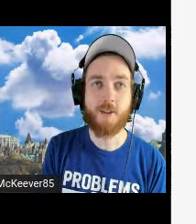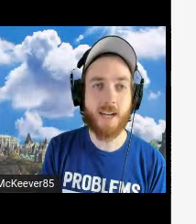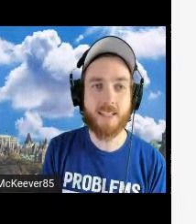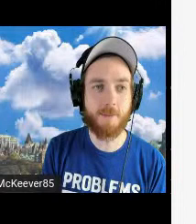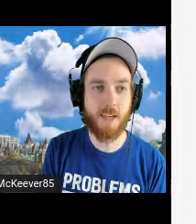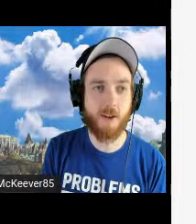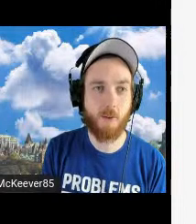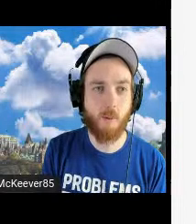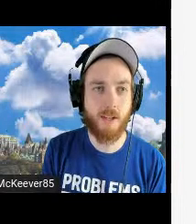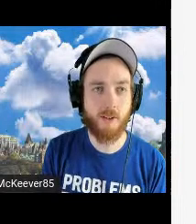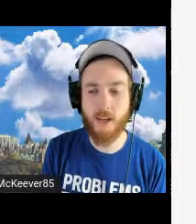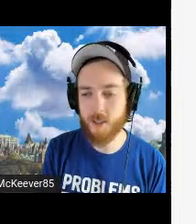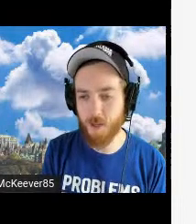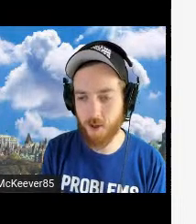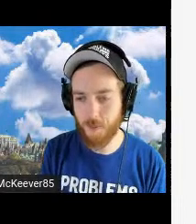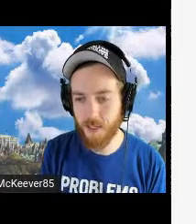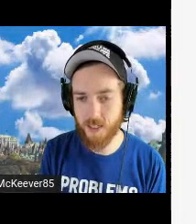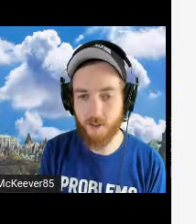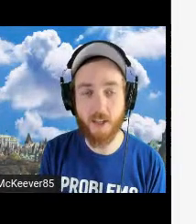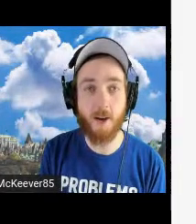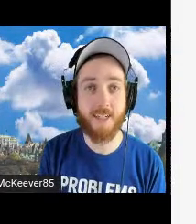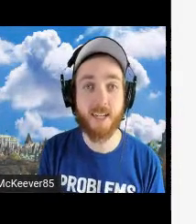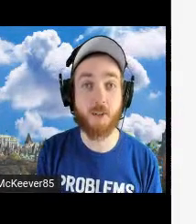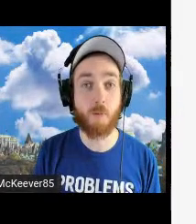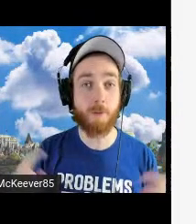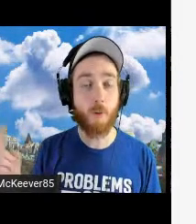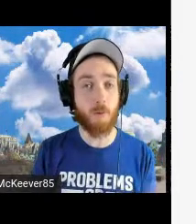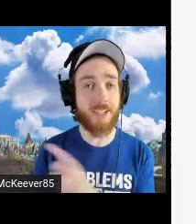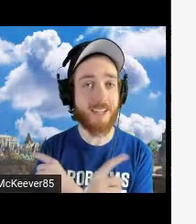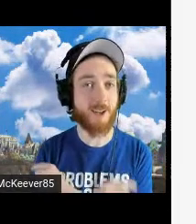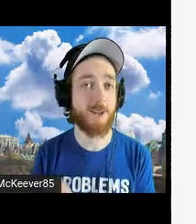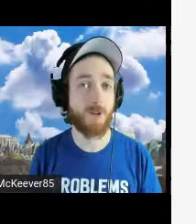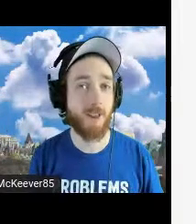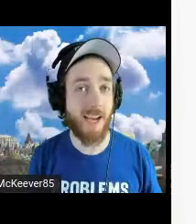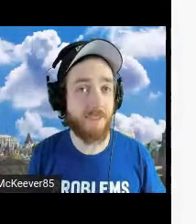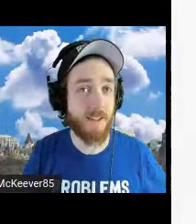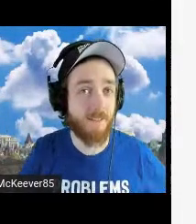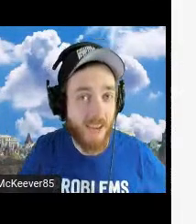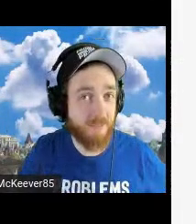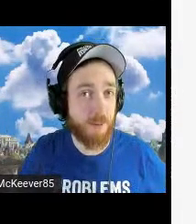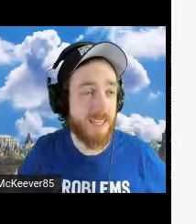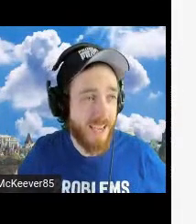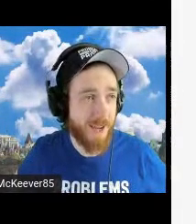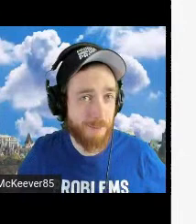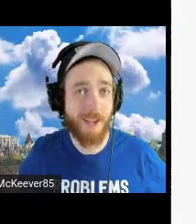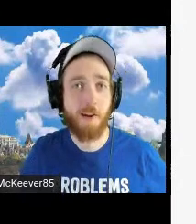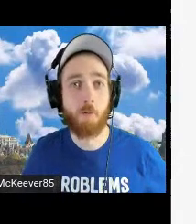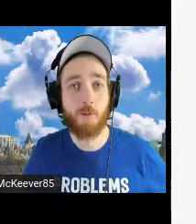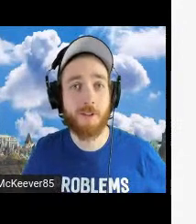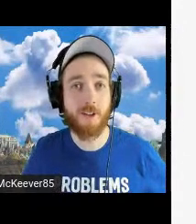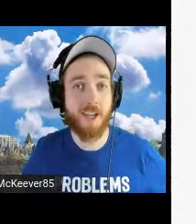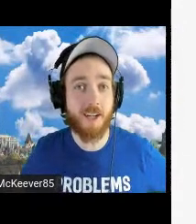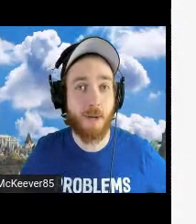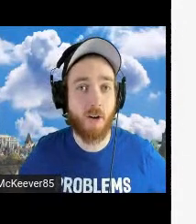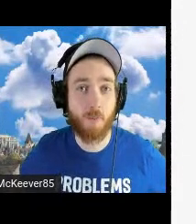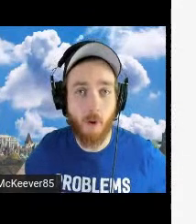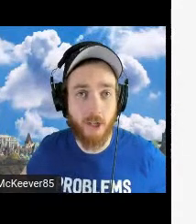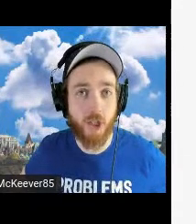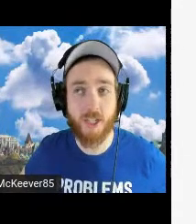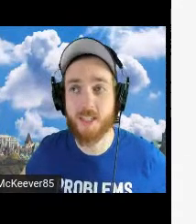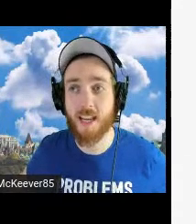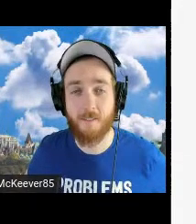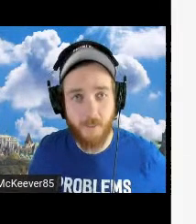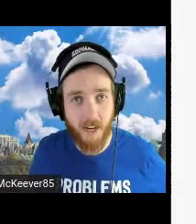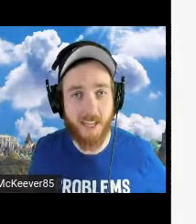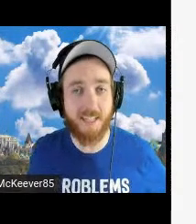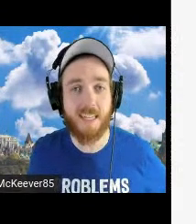Yeah, you guys let me know what your thoughts, what your opinions are in the comment section. We were originally going to do a live at 5 p.m. where we were going to talk about